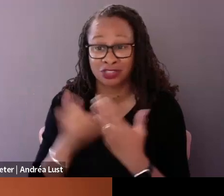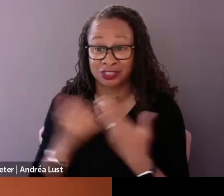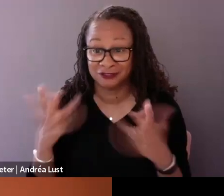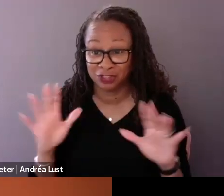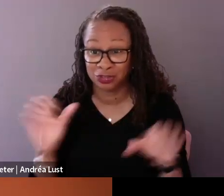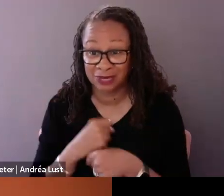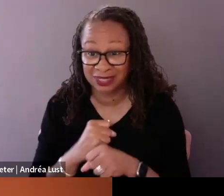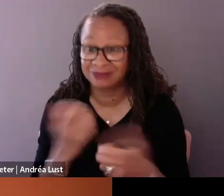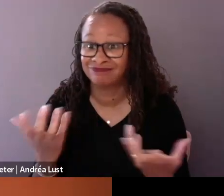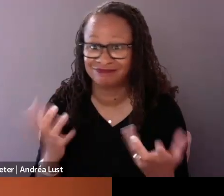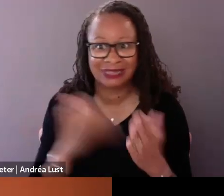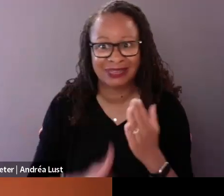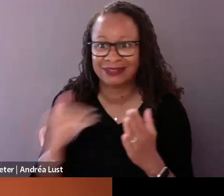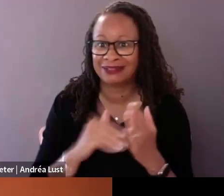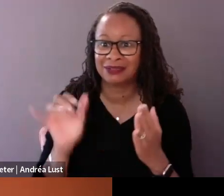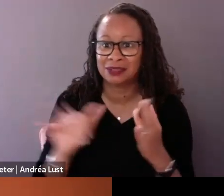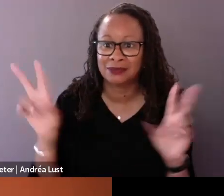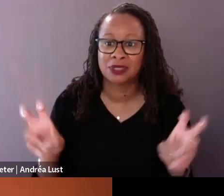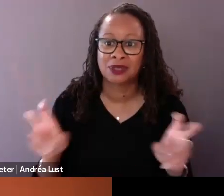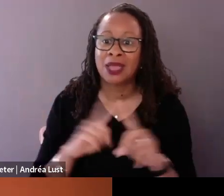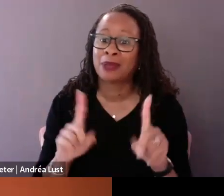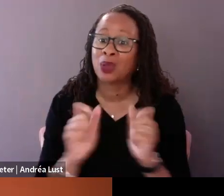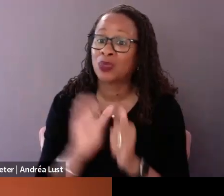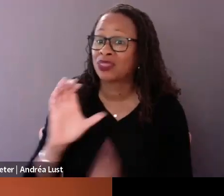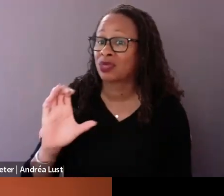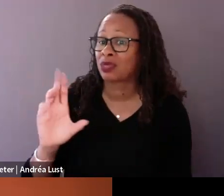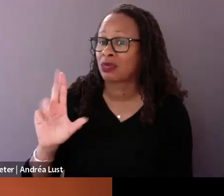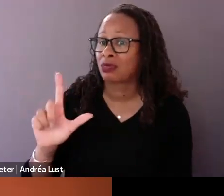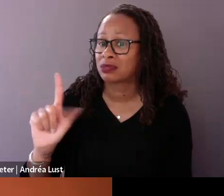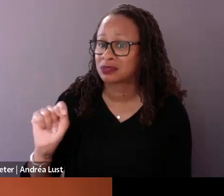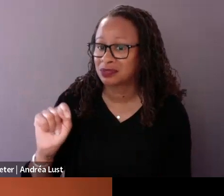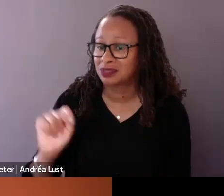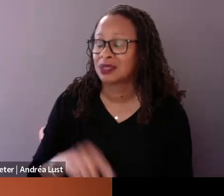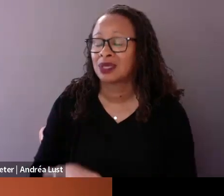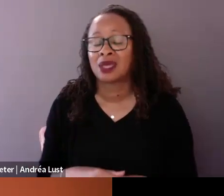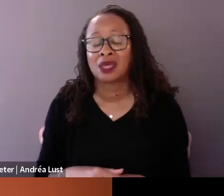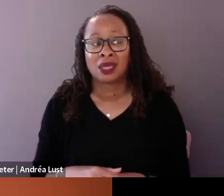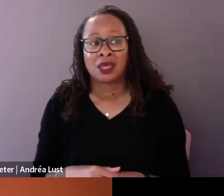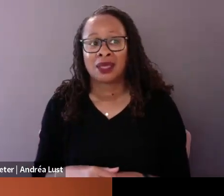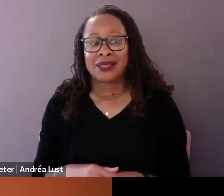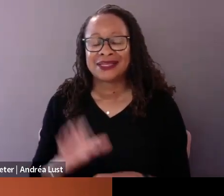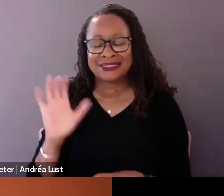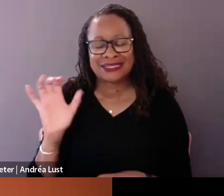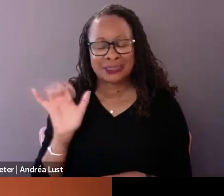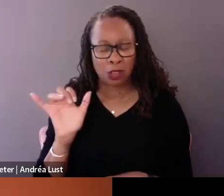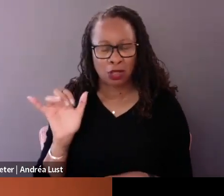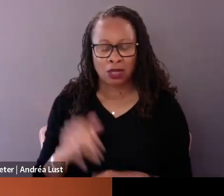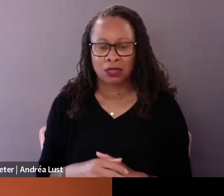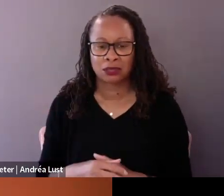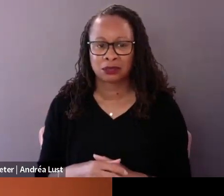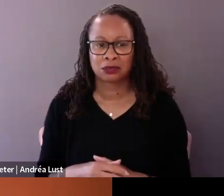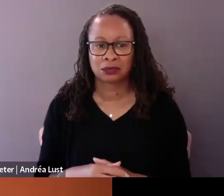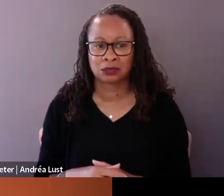And as far as cults, you know, I think it's something similar in the sense that